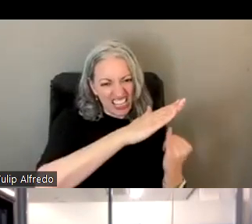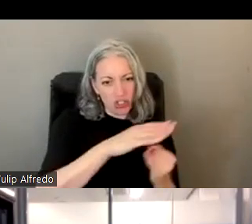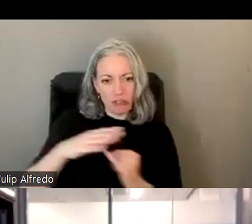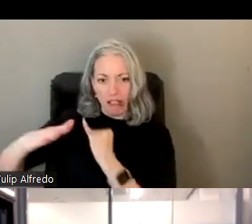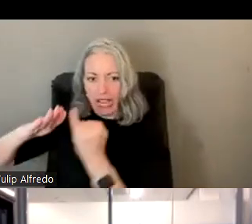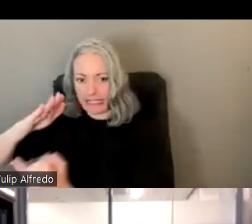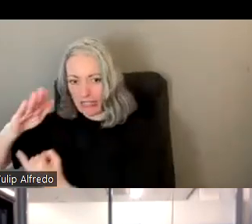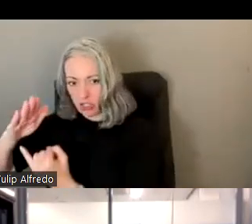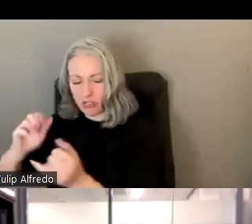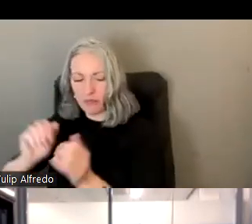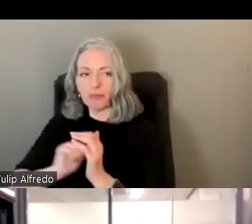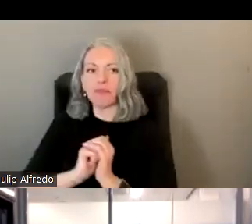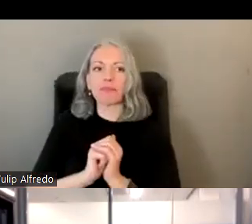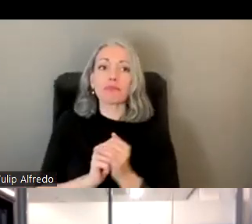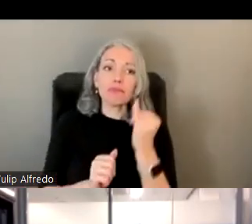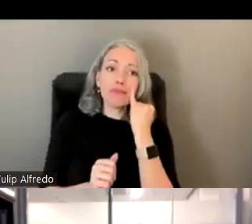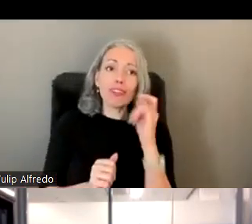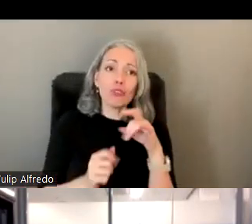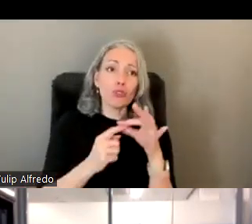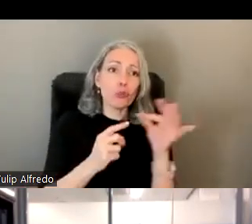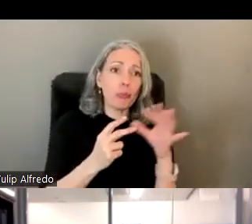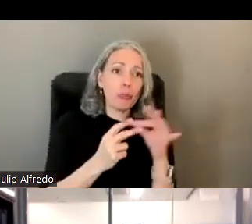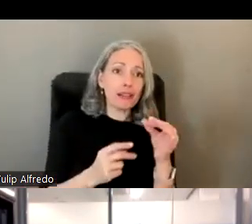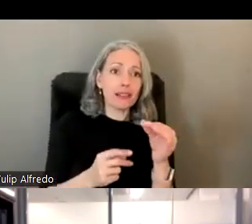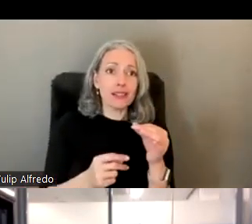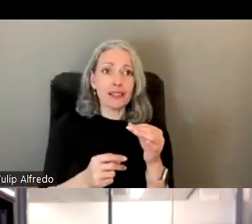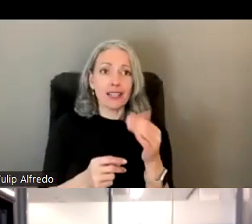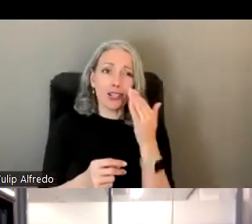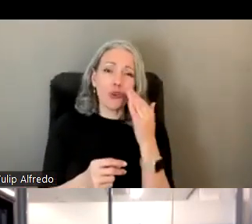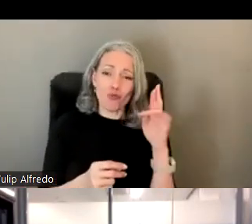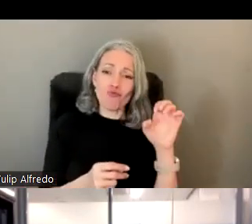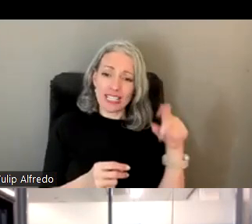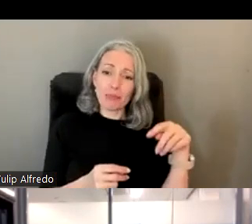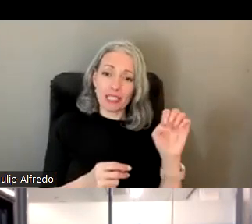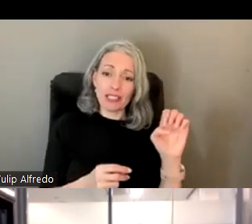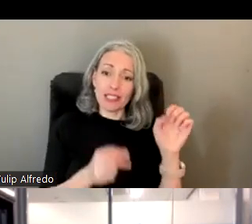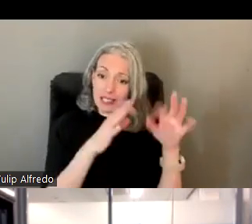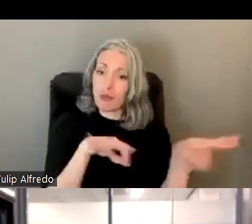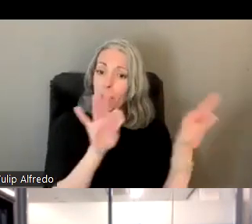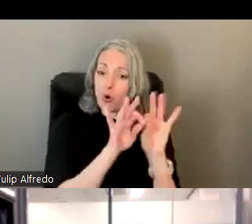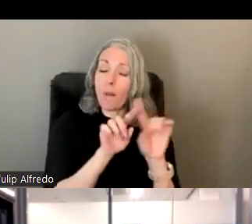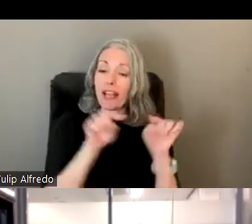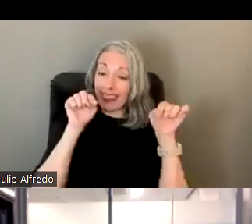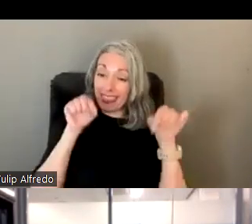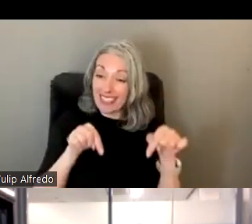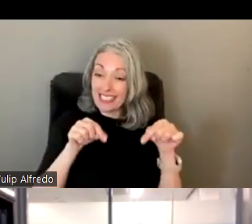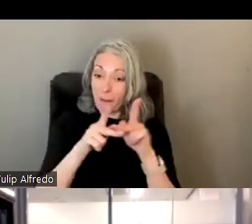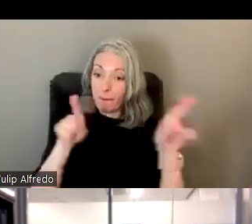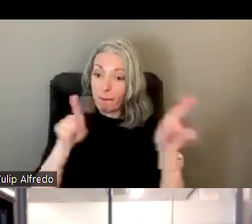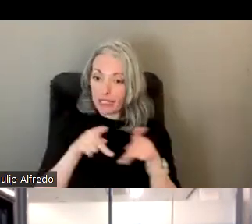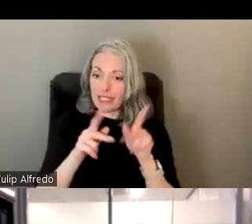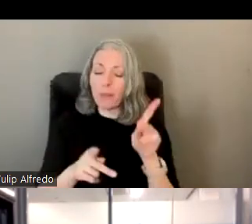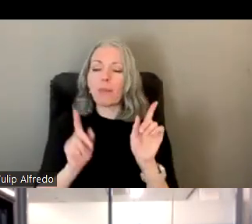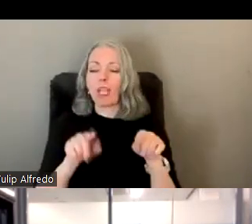that if you had to choose between that and respite, that respite's important, but this is a place where people can go.